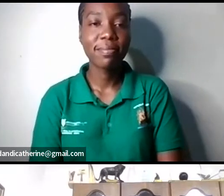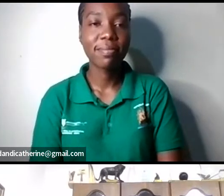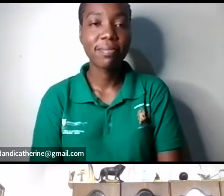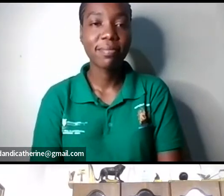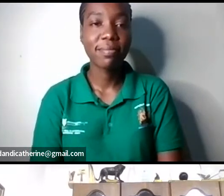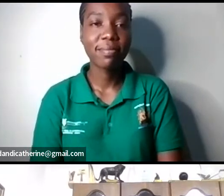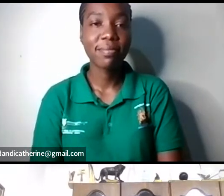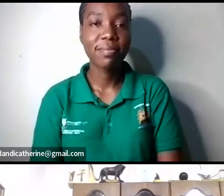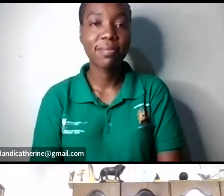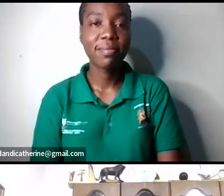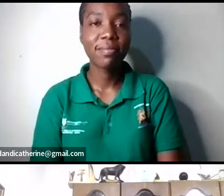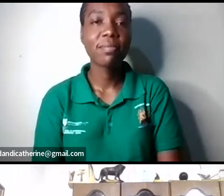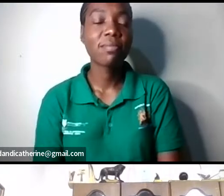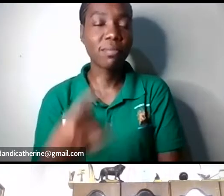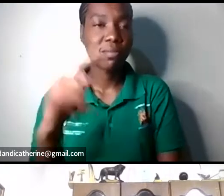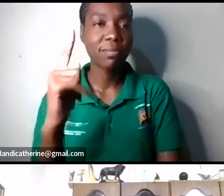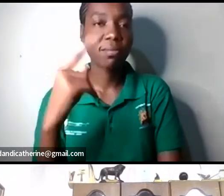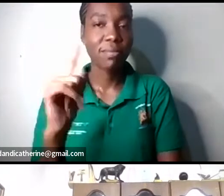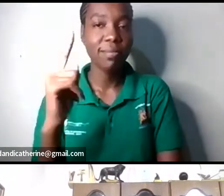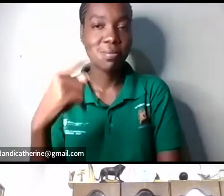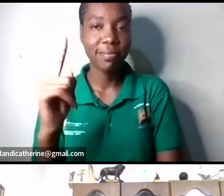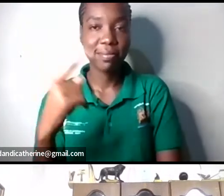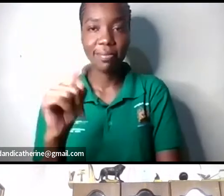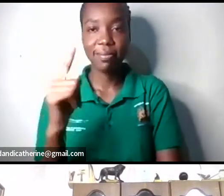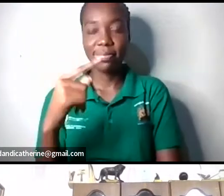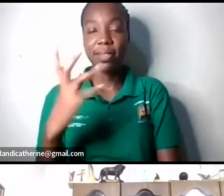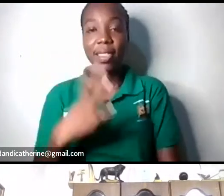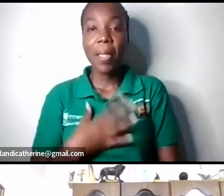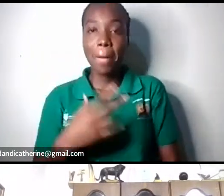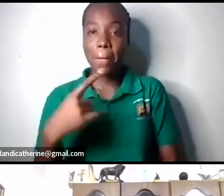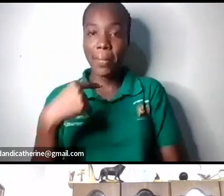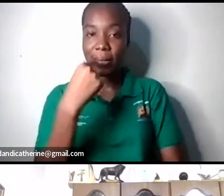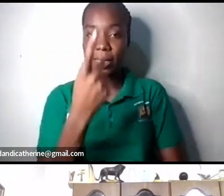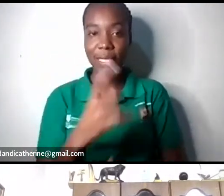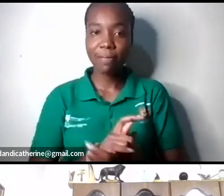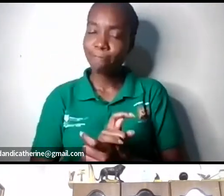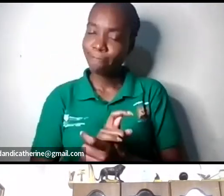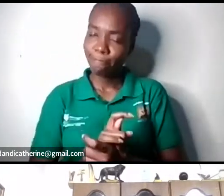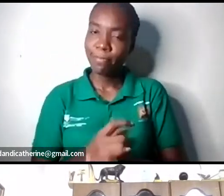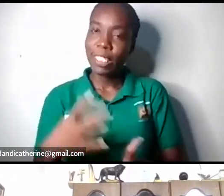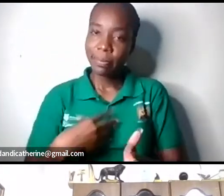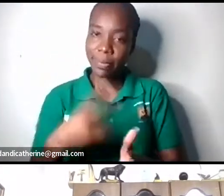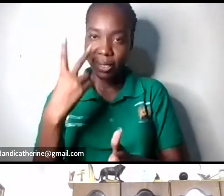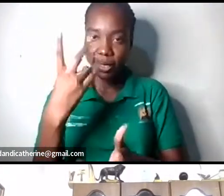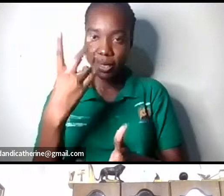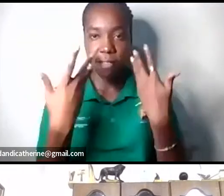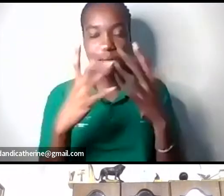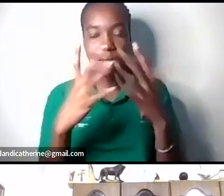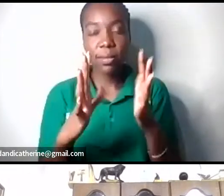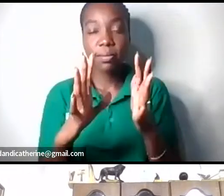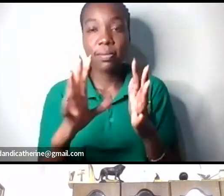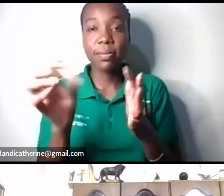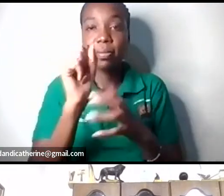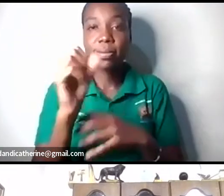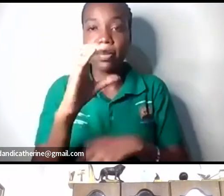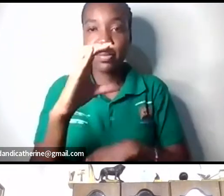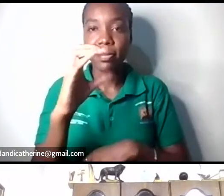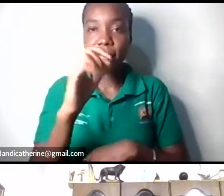That's correct. That's correct. And I tell you, I've seen our own SCZs and